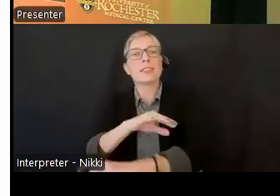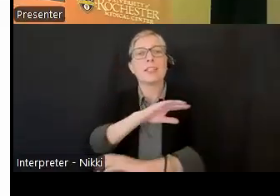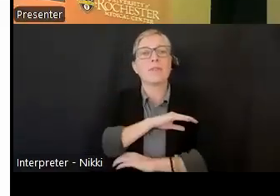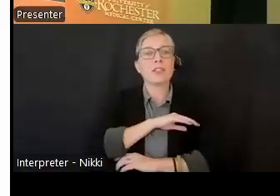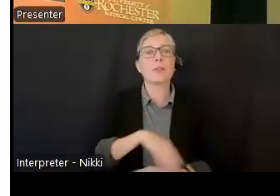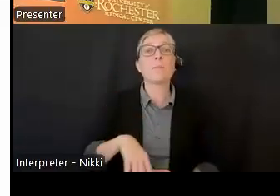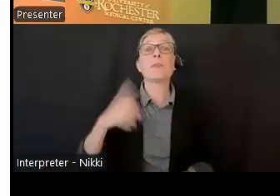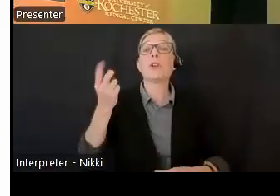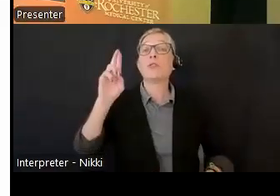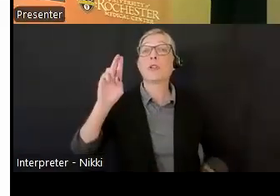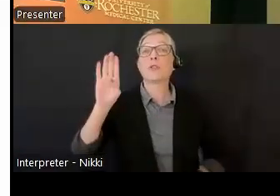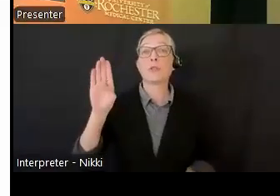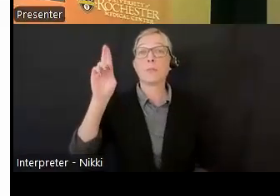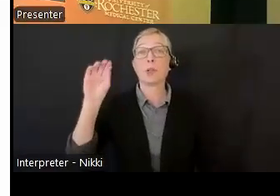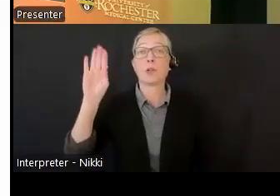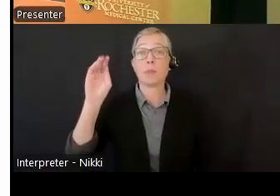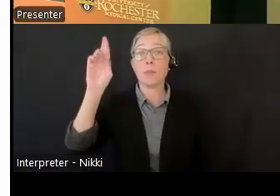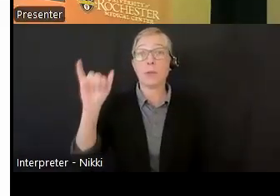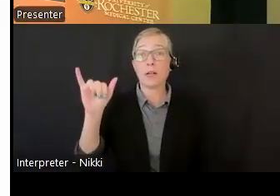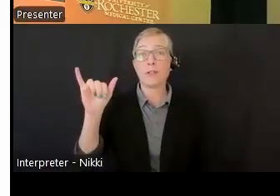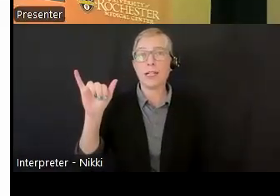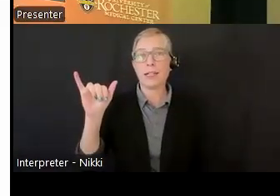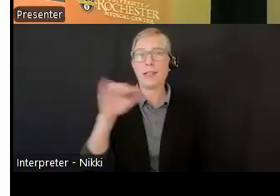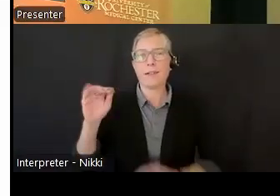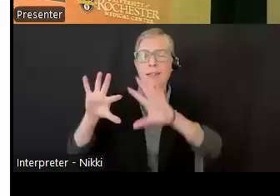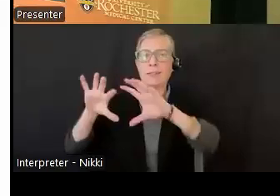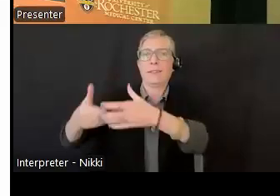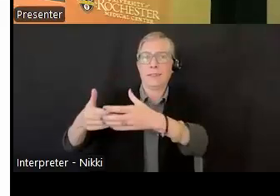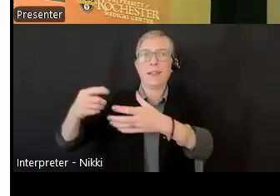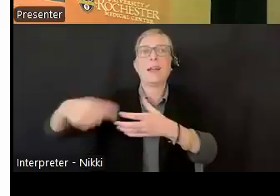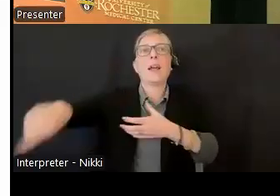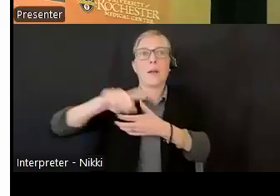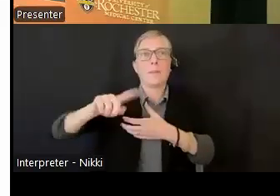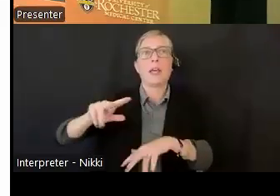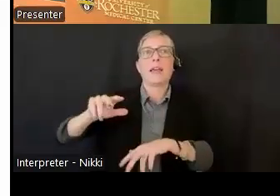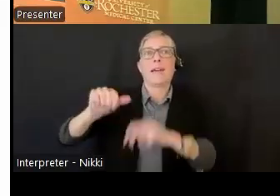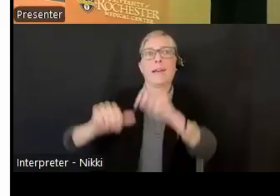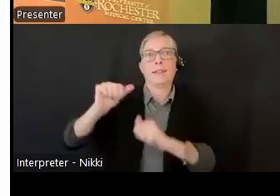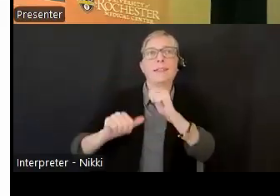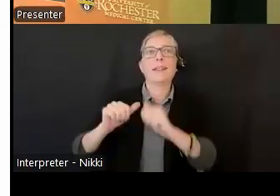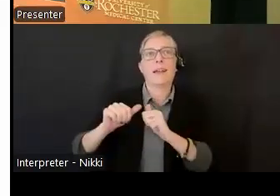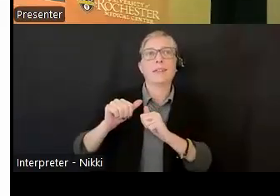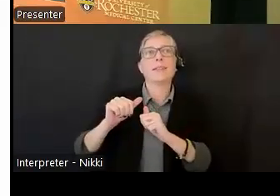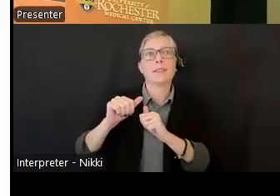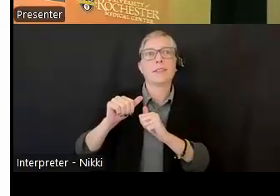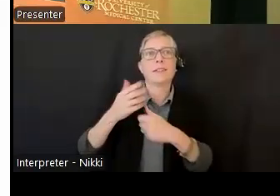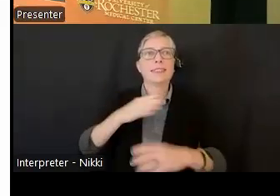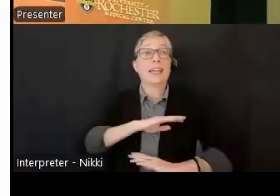al. Examined the satisfaction results using this platform in an inpatient chemical dependency unit.